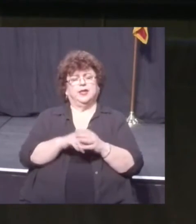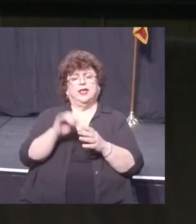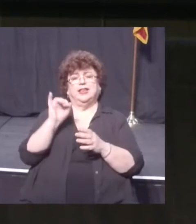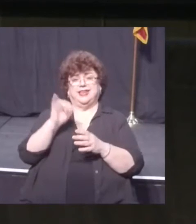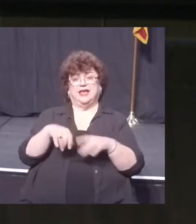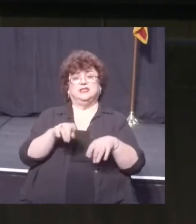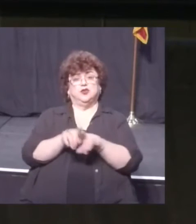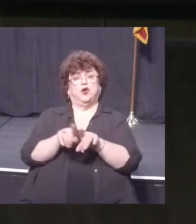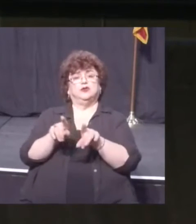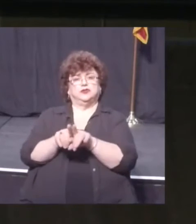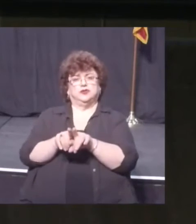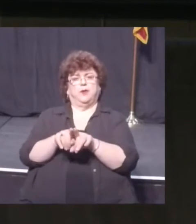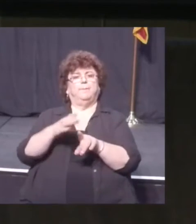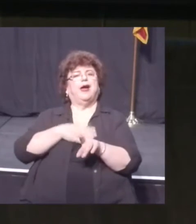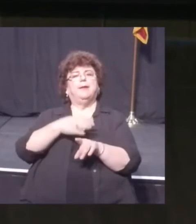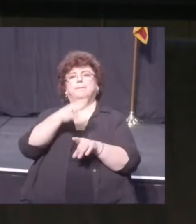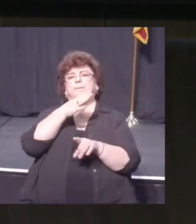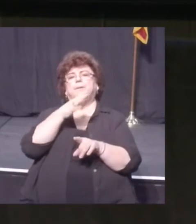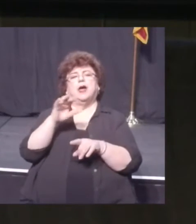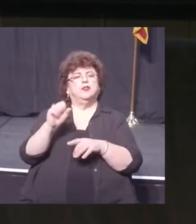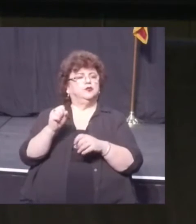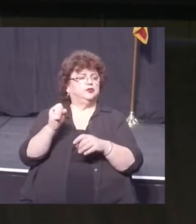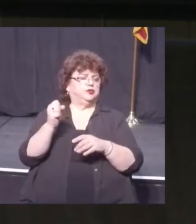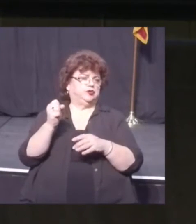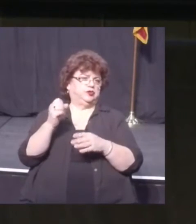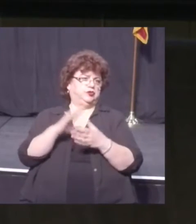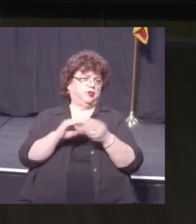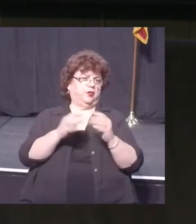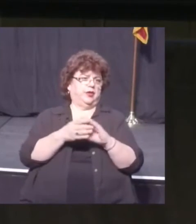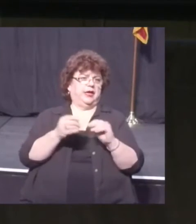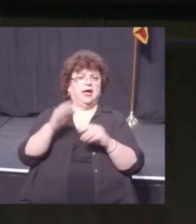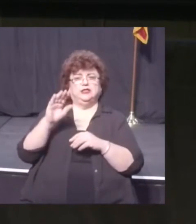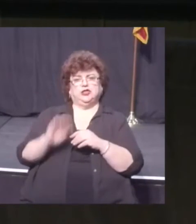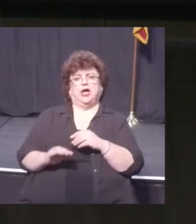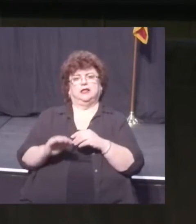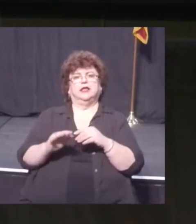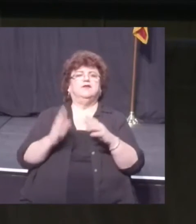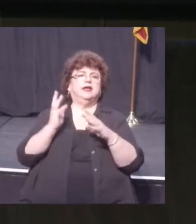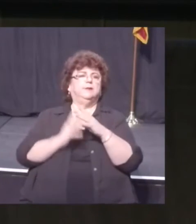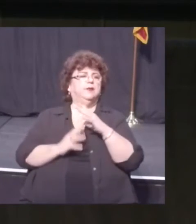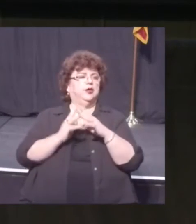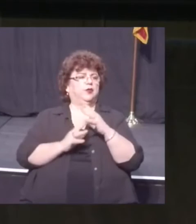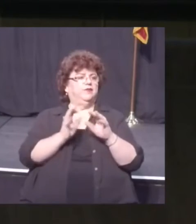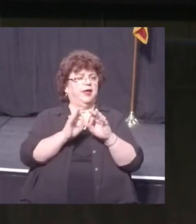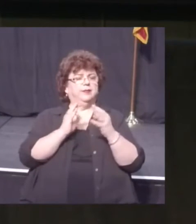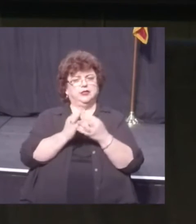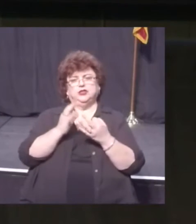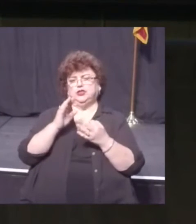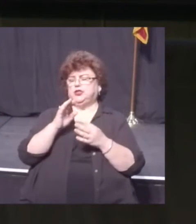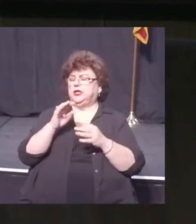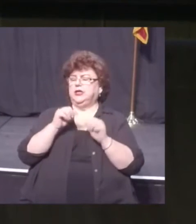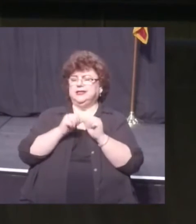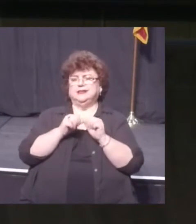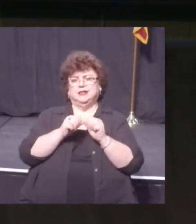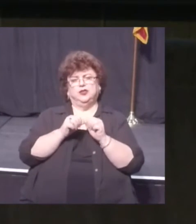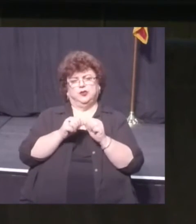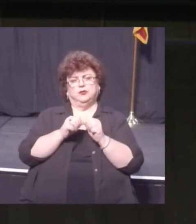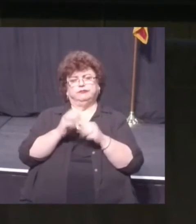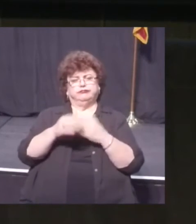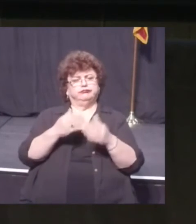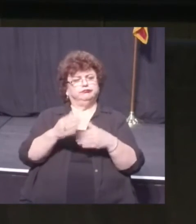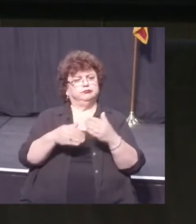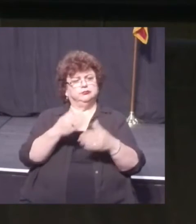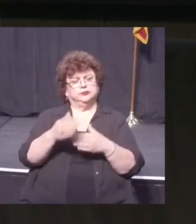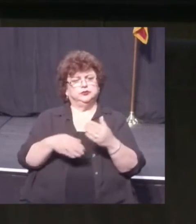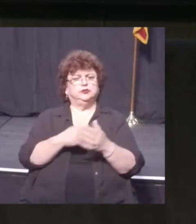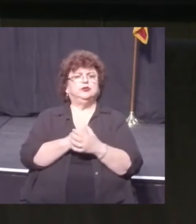That is also my mother's story. A child of an immigrant family, she went on to excel as an